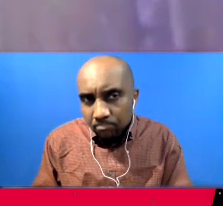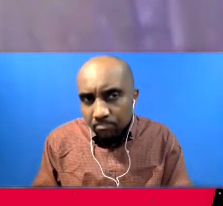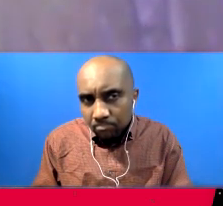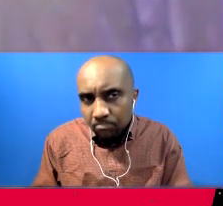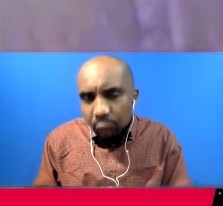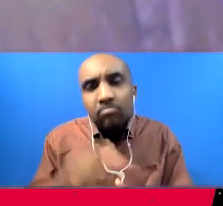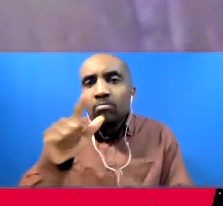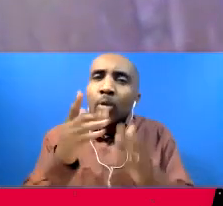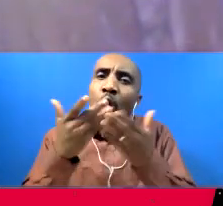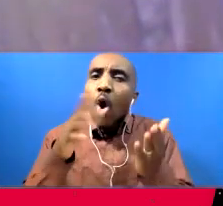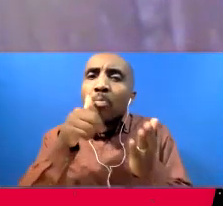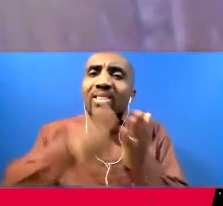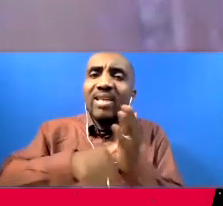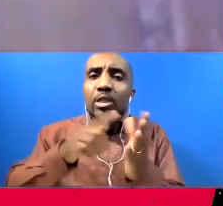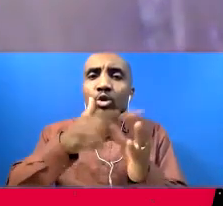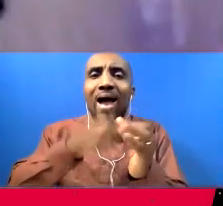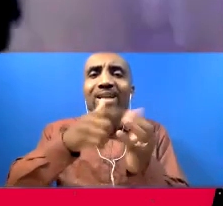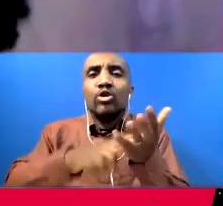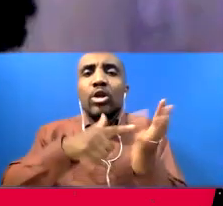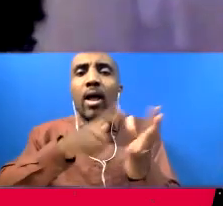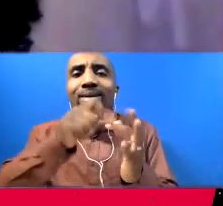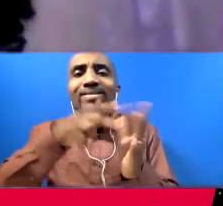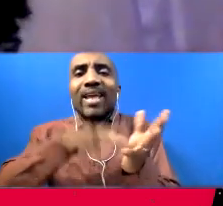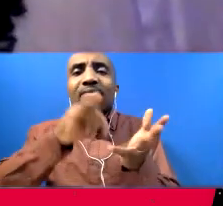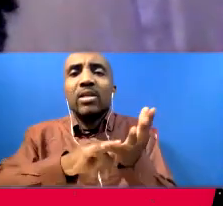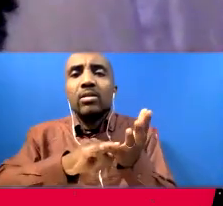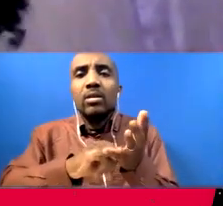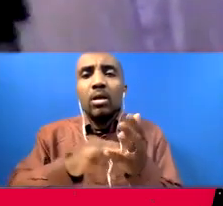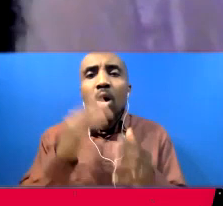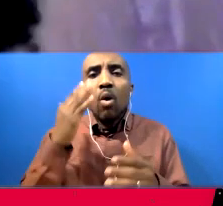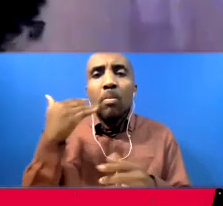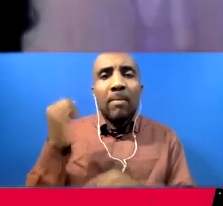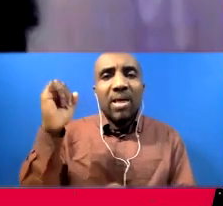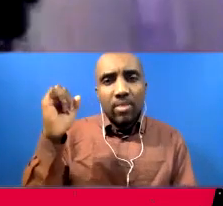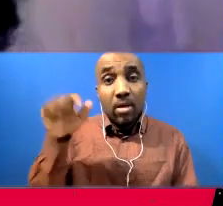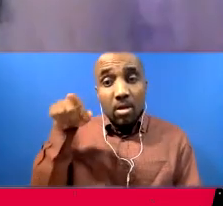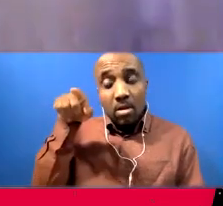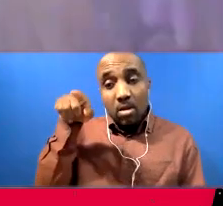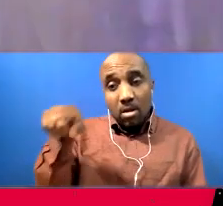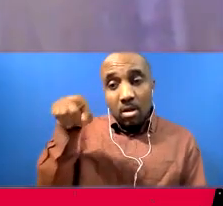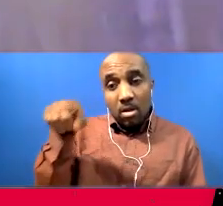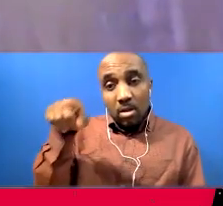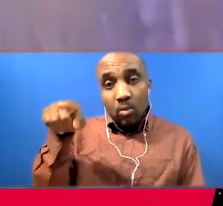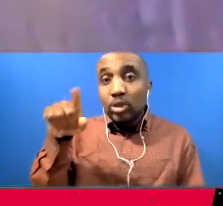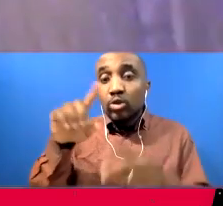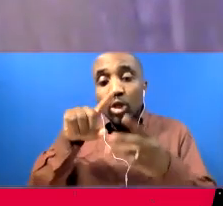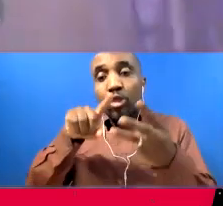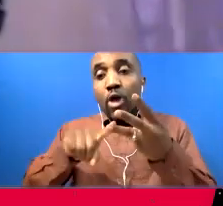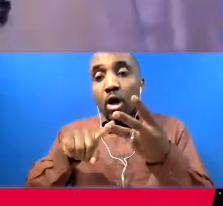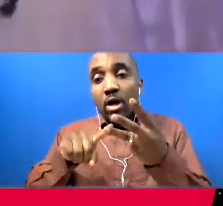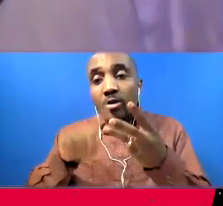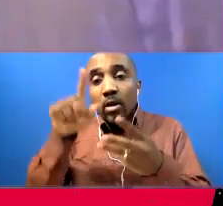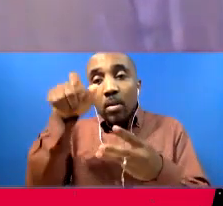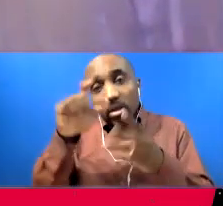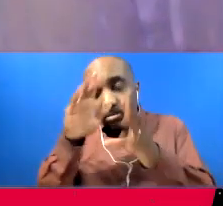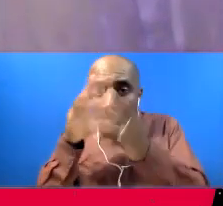an open letter that he wrote to Angela Davis when she was arrested, when she was third on the list of 10 most wanted fugitives and what have you, in the American